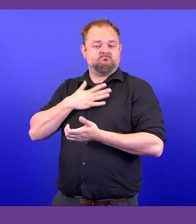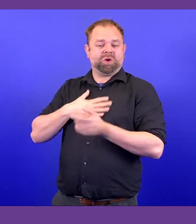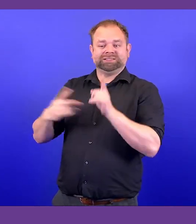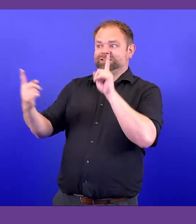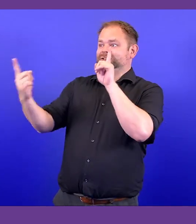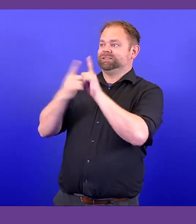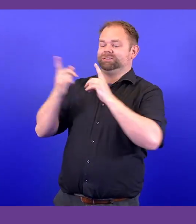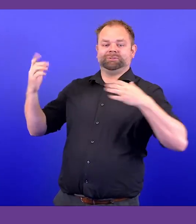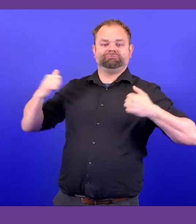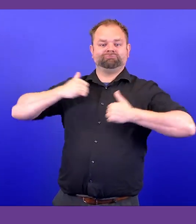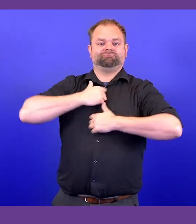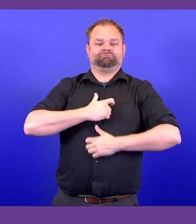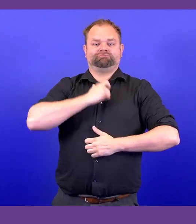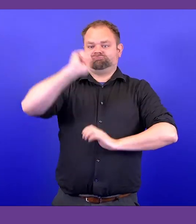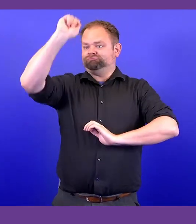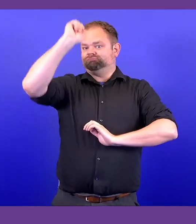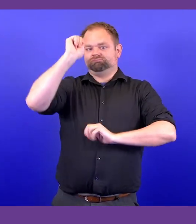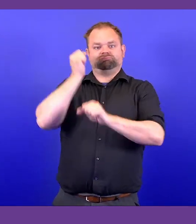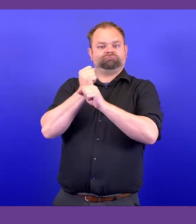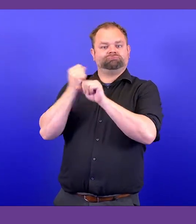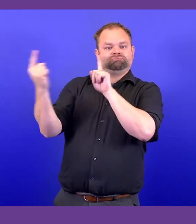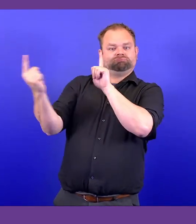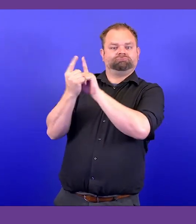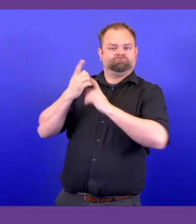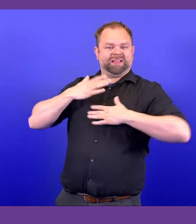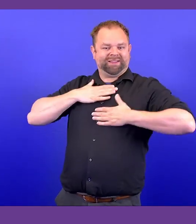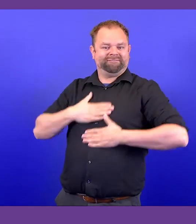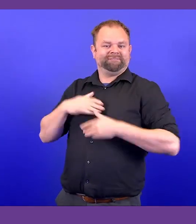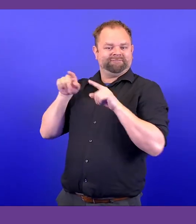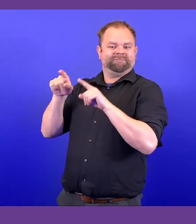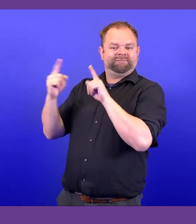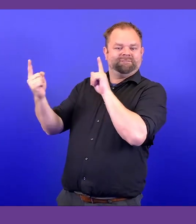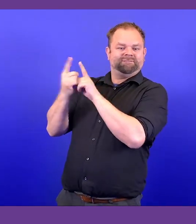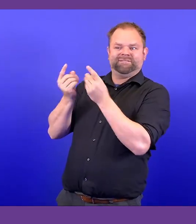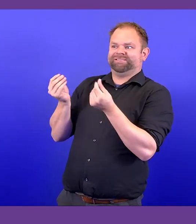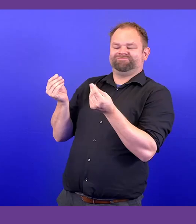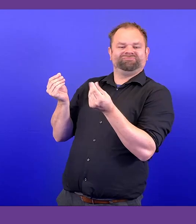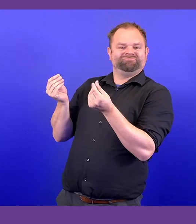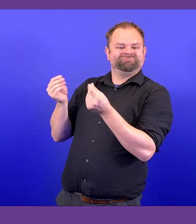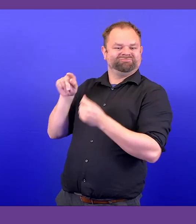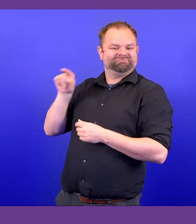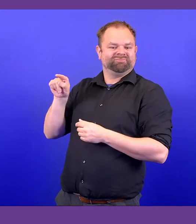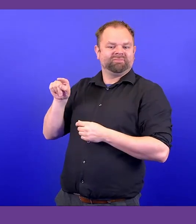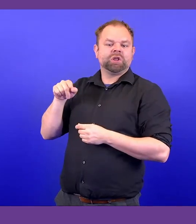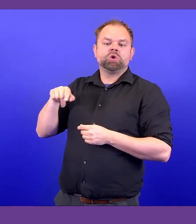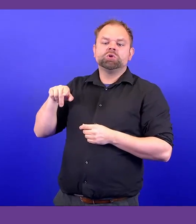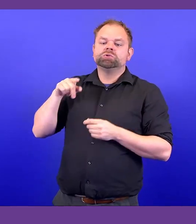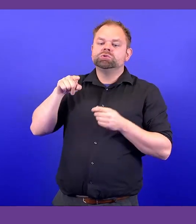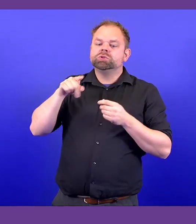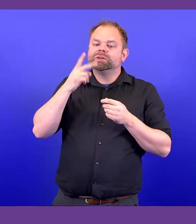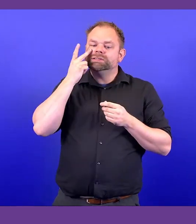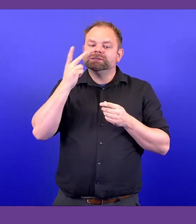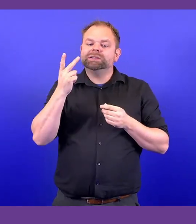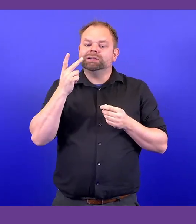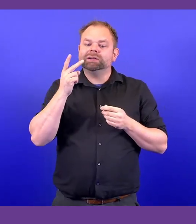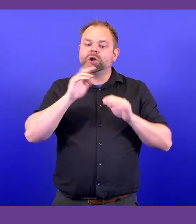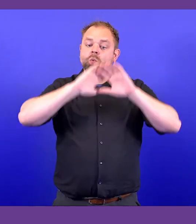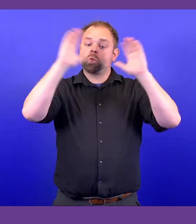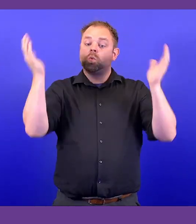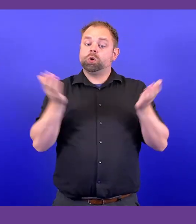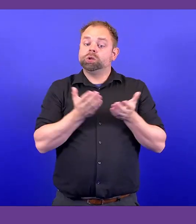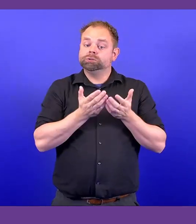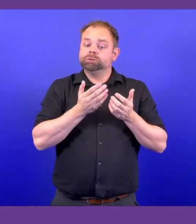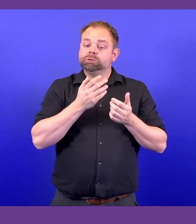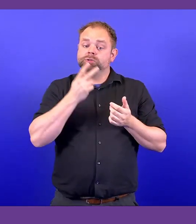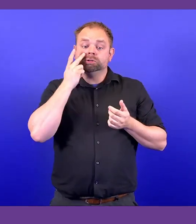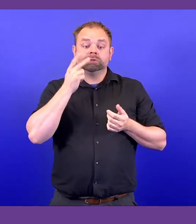say, is this the train I need? So there's an inbuilt reluctance still, not just